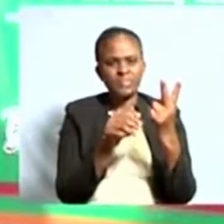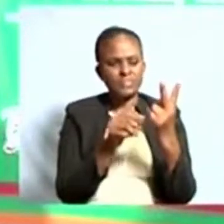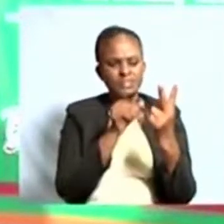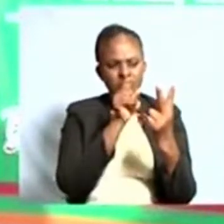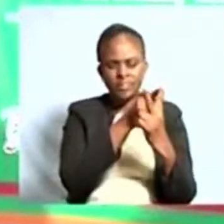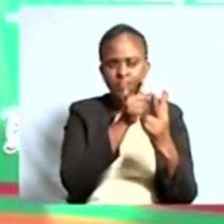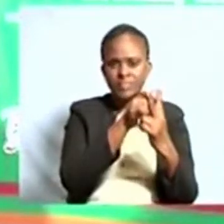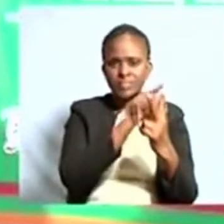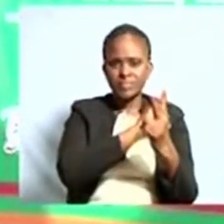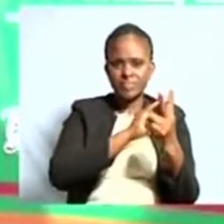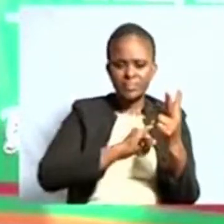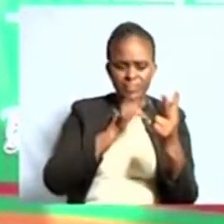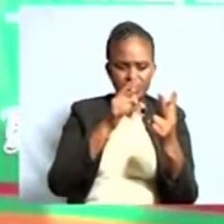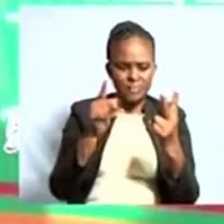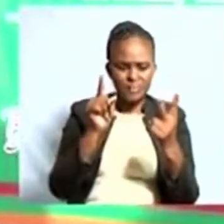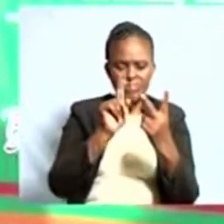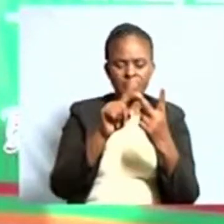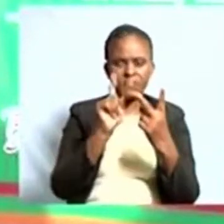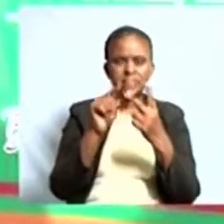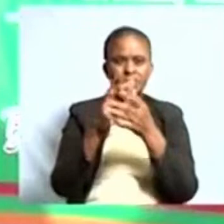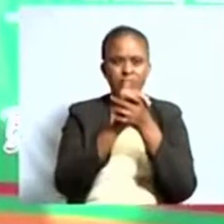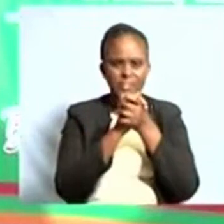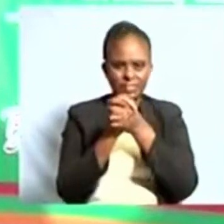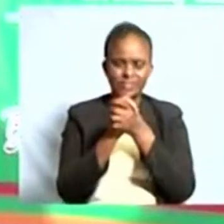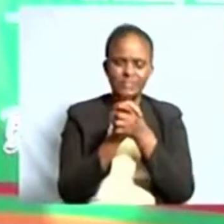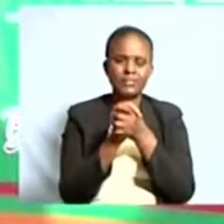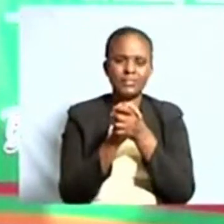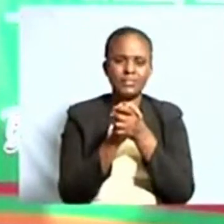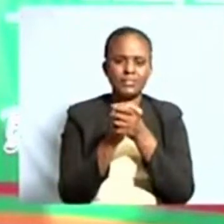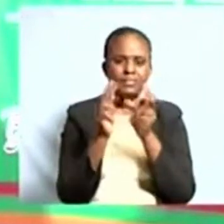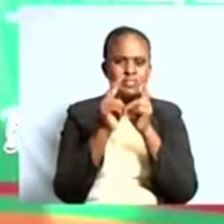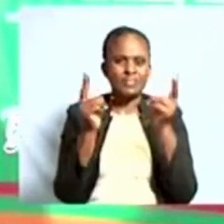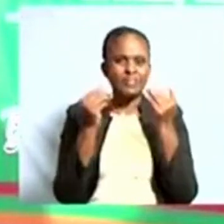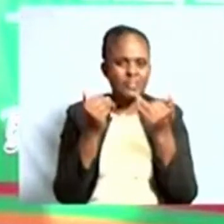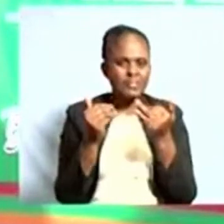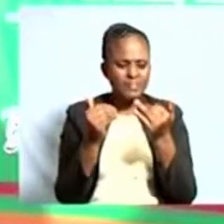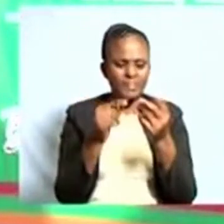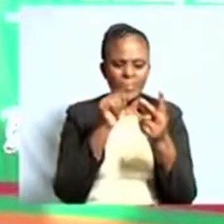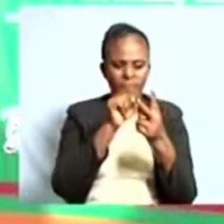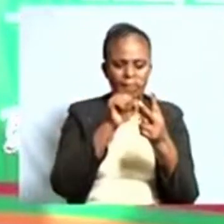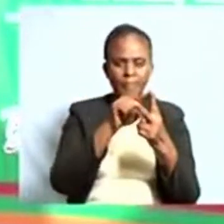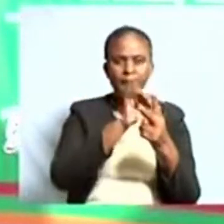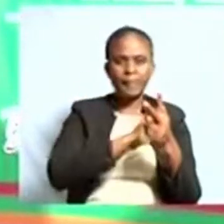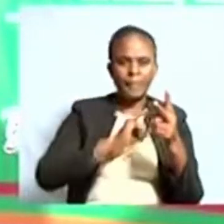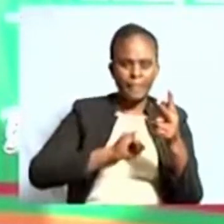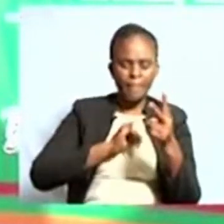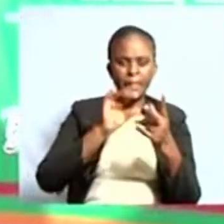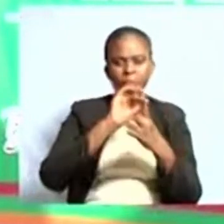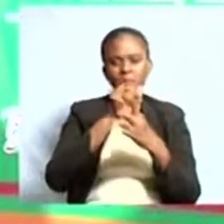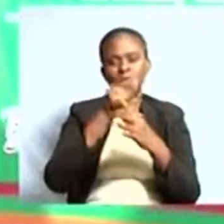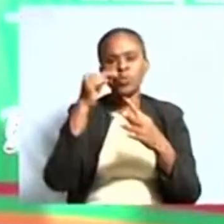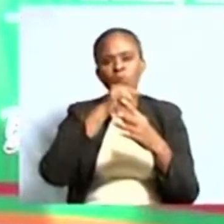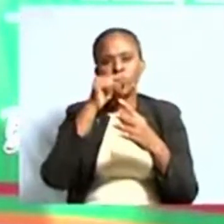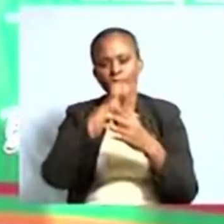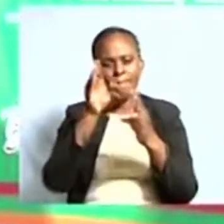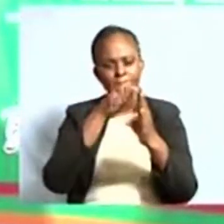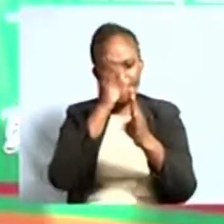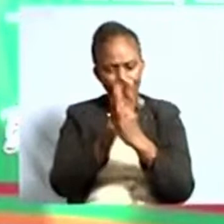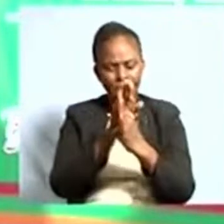industrial property and copyright. So industrial property, counterfeit is related to industrial